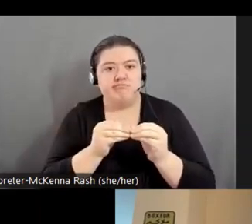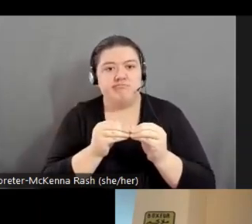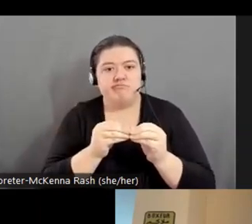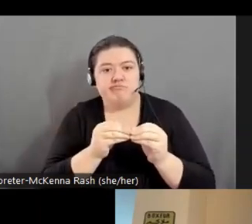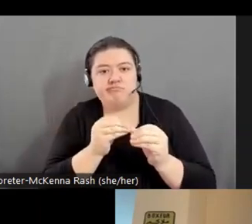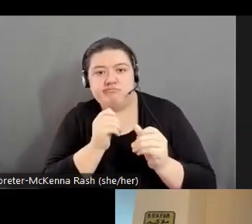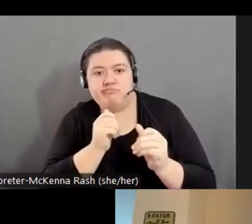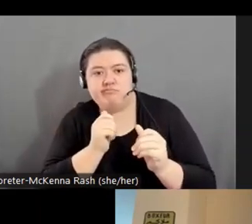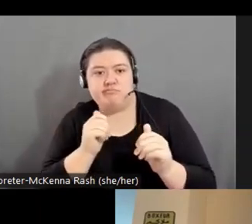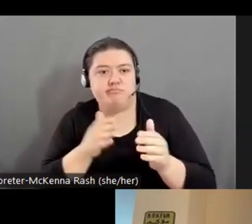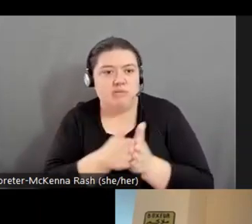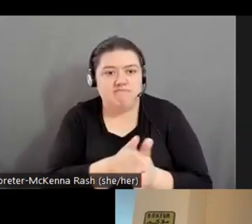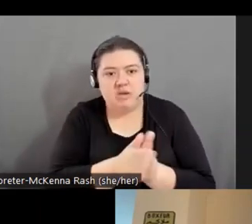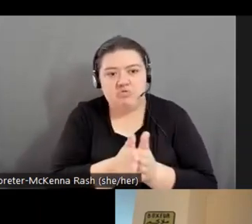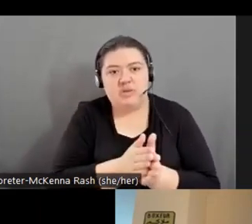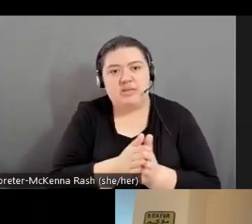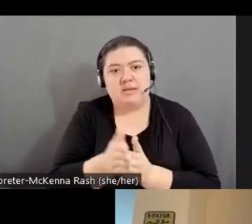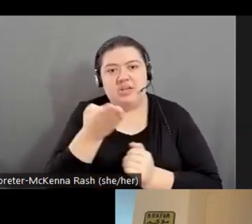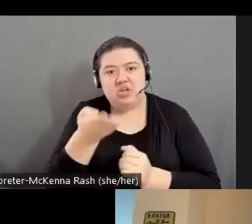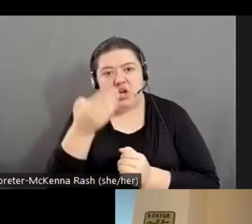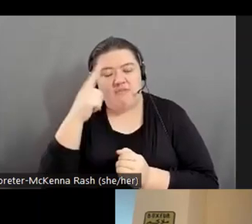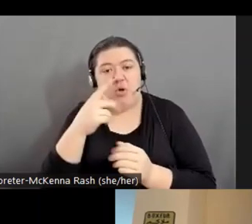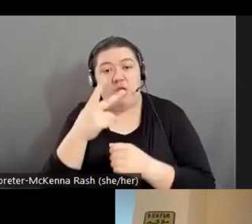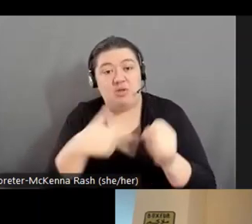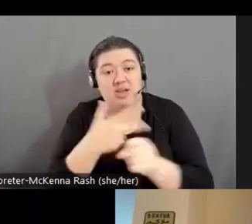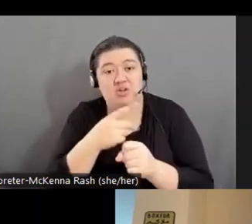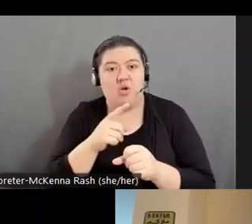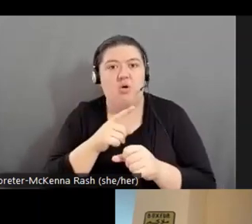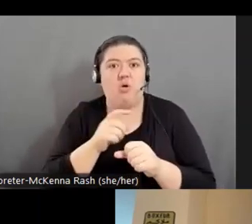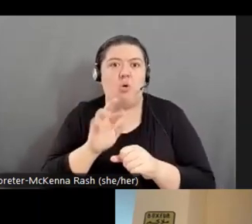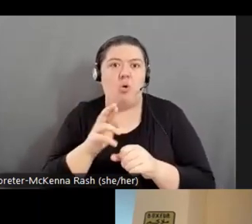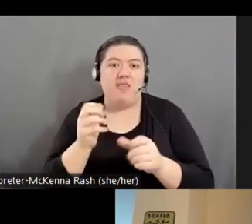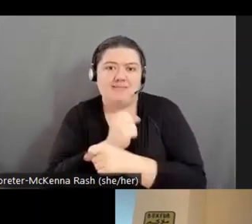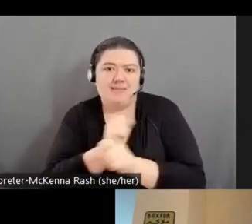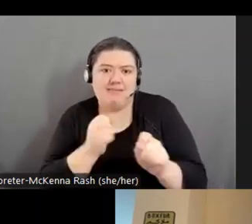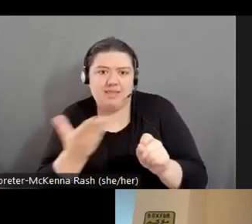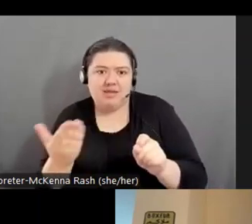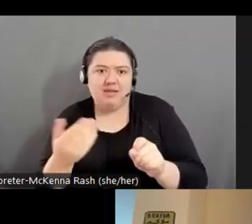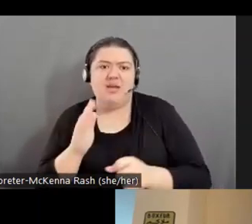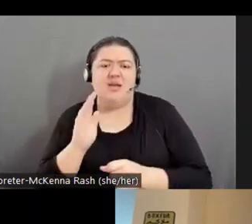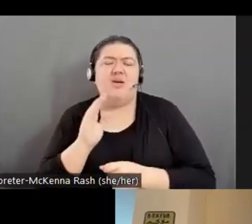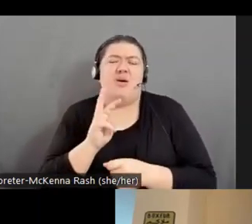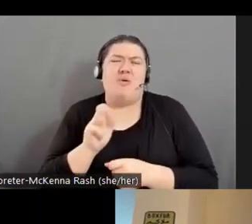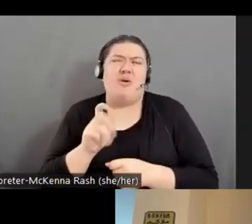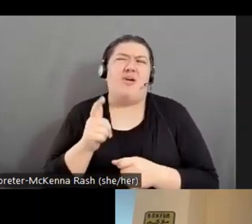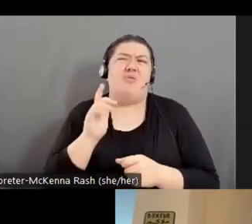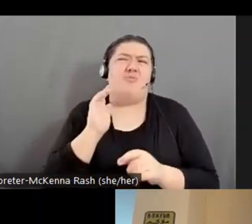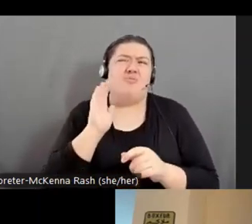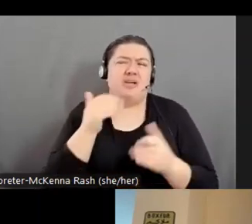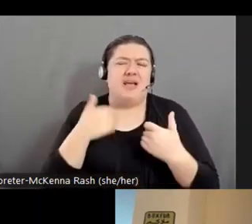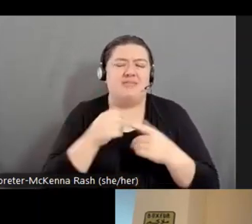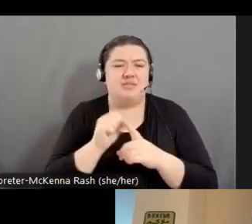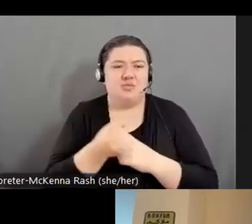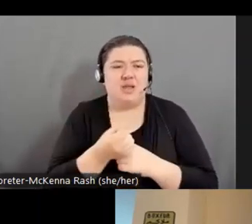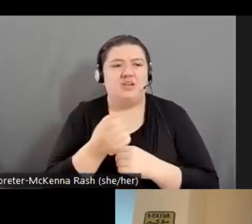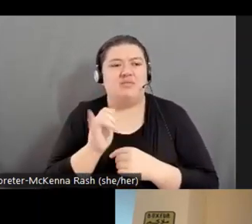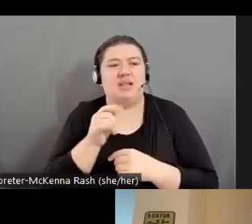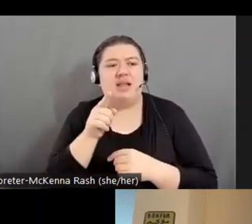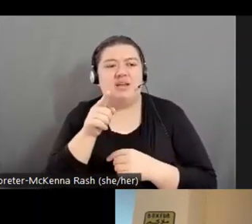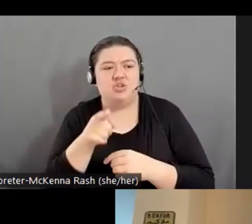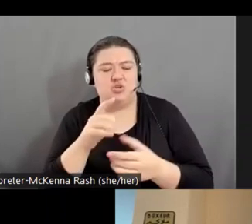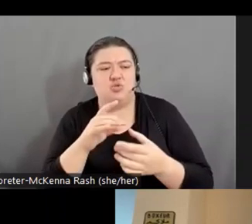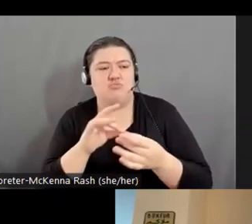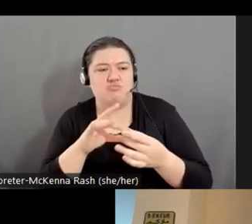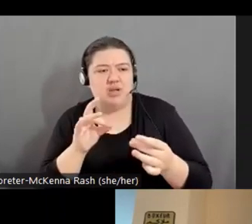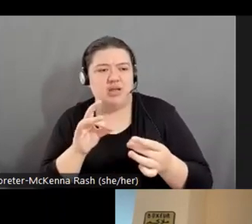full 3 years? Or do you want to do the really safe thing? Like, well, we'll definitely have situations like the movement you're talking about, where an artist is like, I don't want any risks.